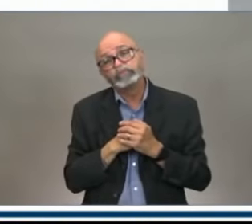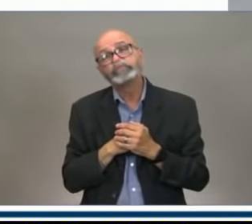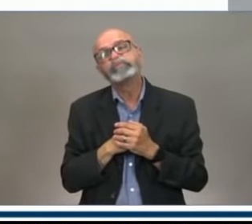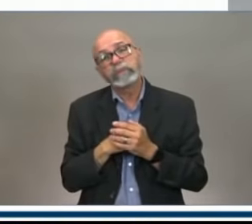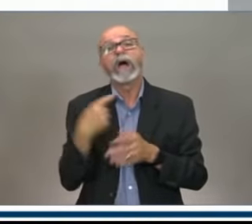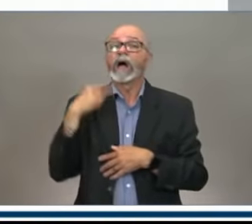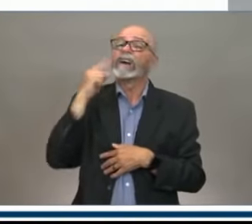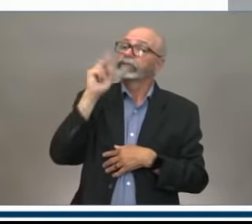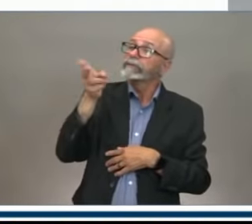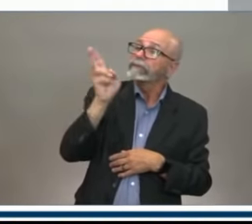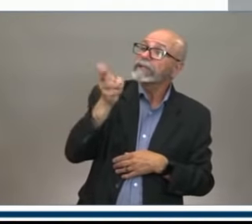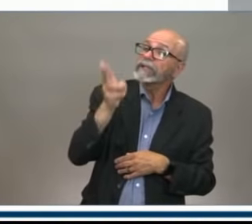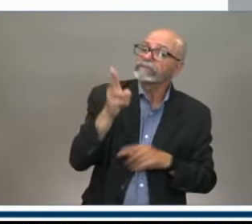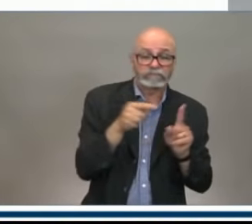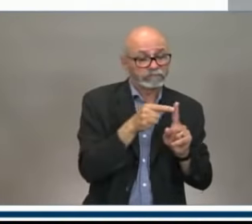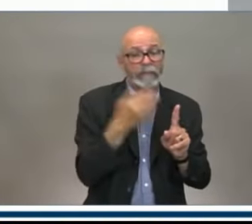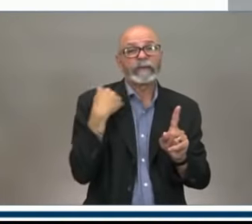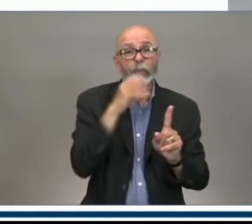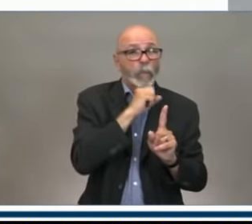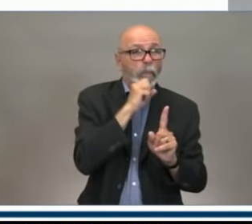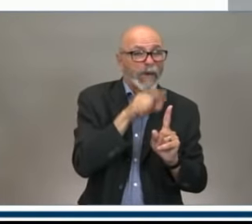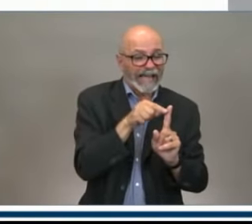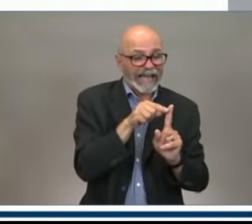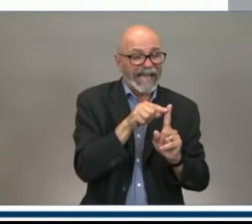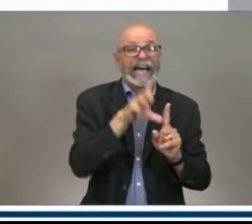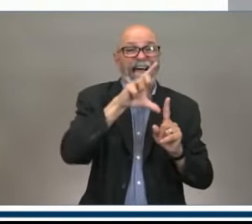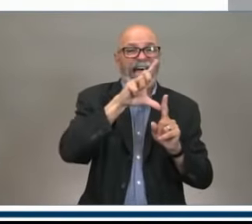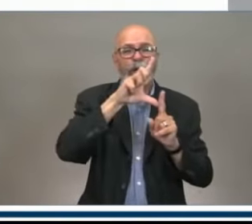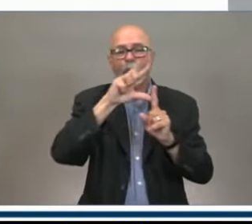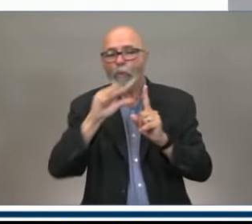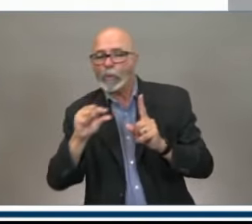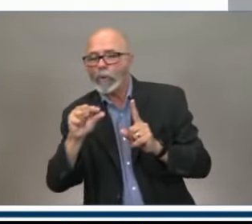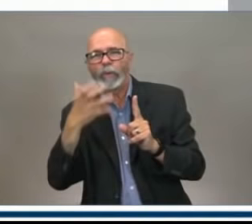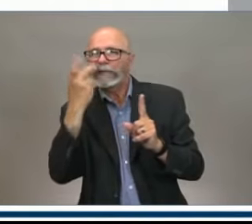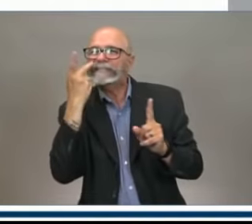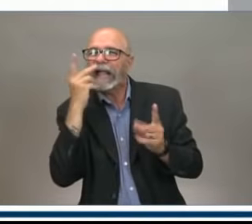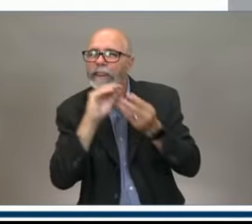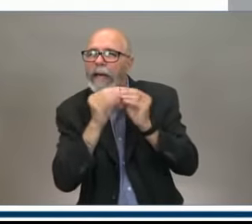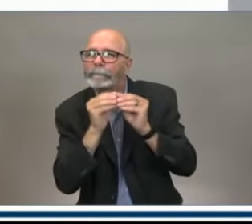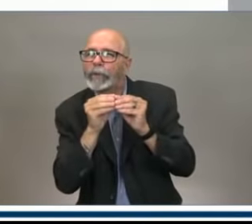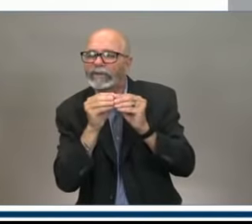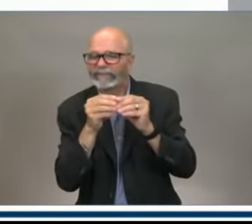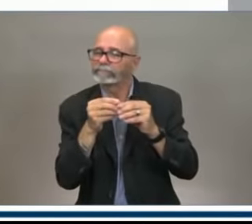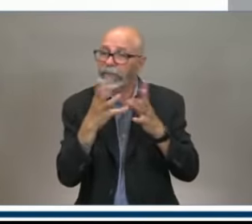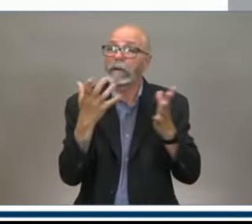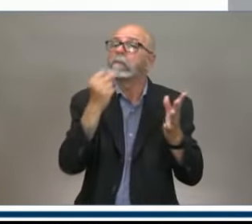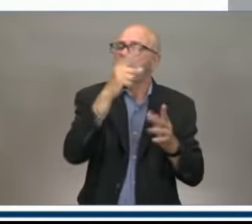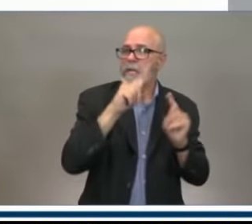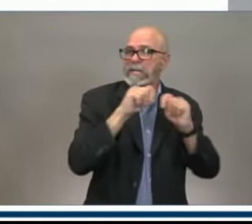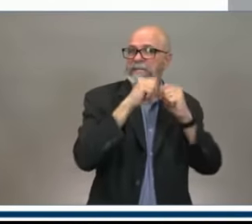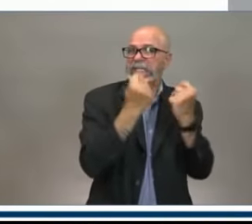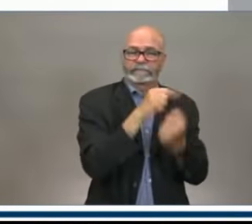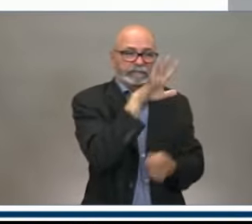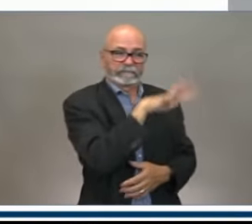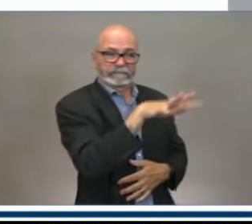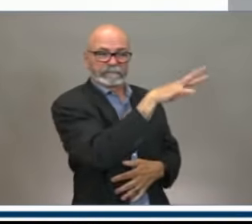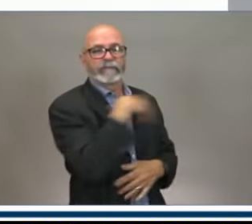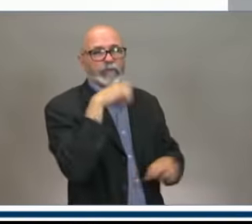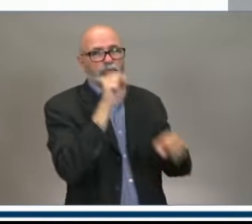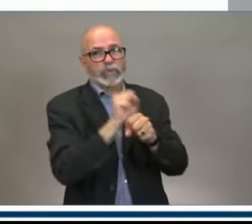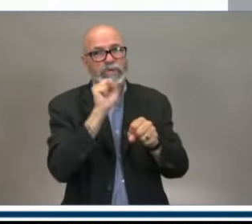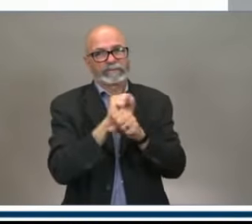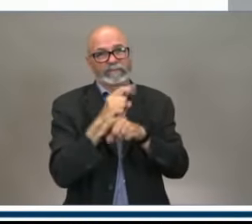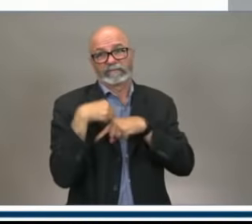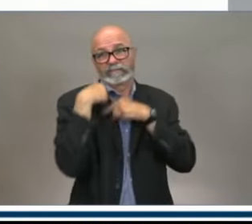reality is that my team has been working very hard for going on 4 months now. My first focus is when we get a bit